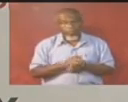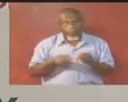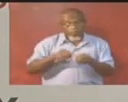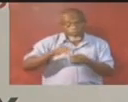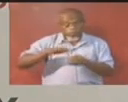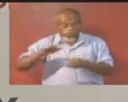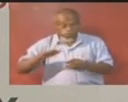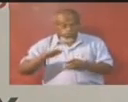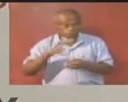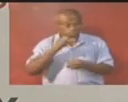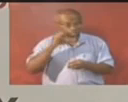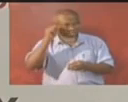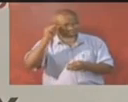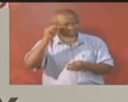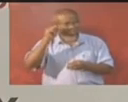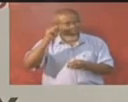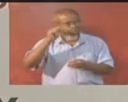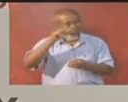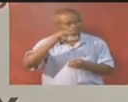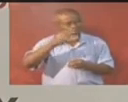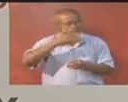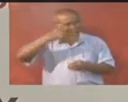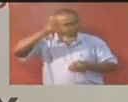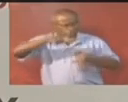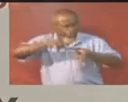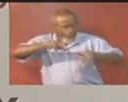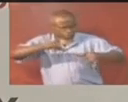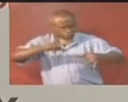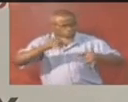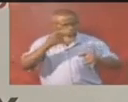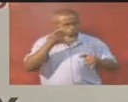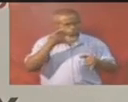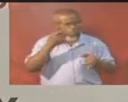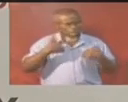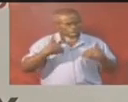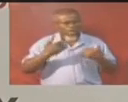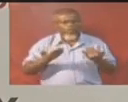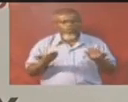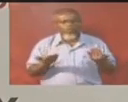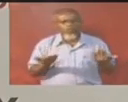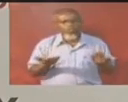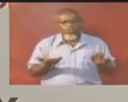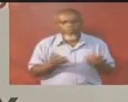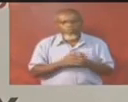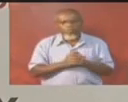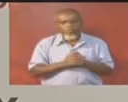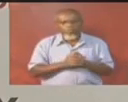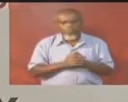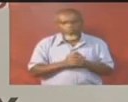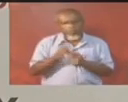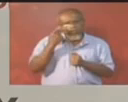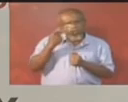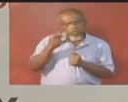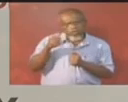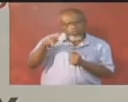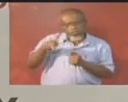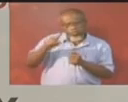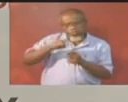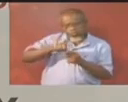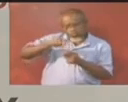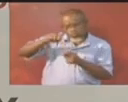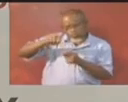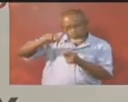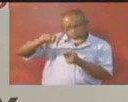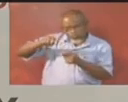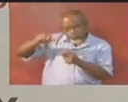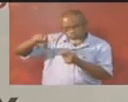metric, I suppose, that we have at our disposal, at least today, is the shape of that pyramid that we've been looking at since the